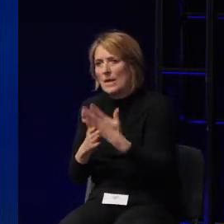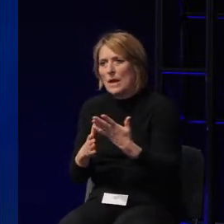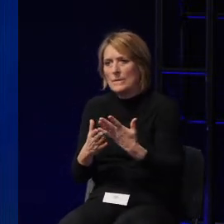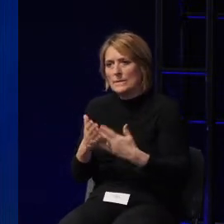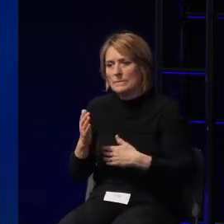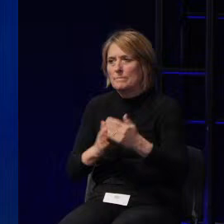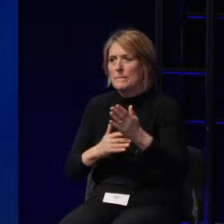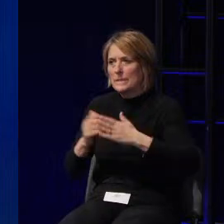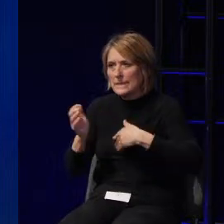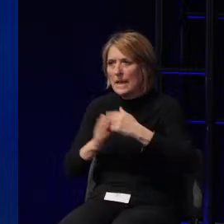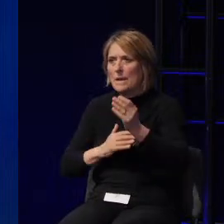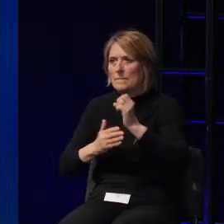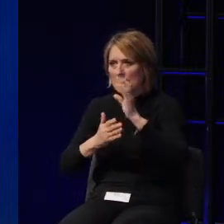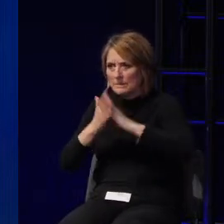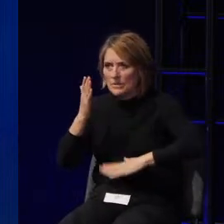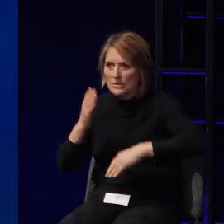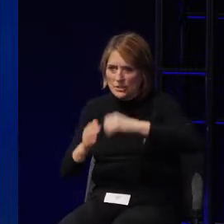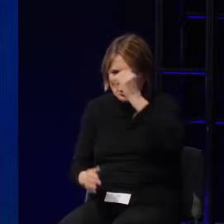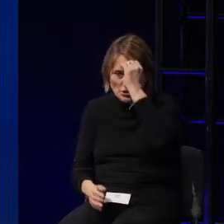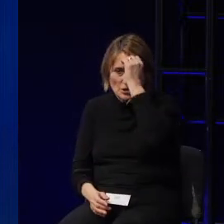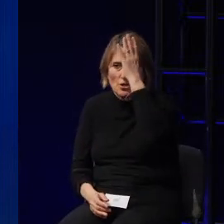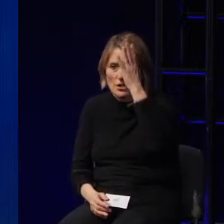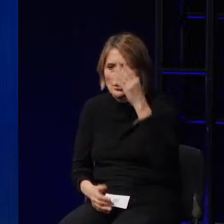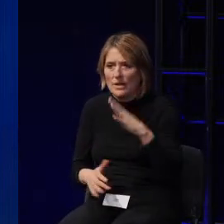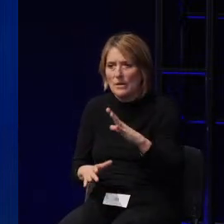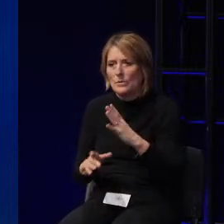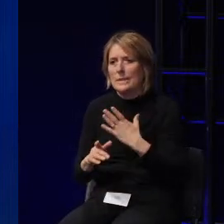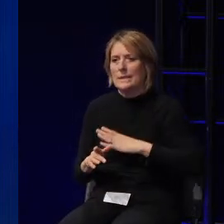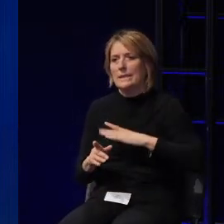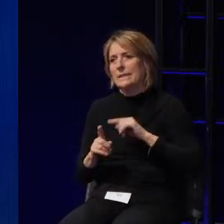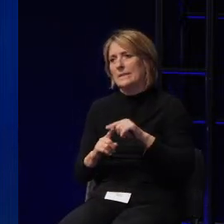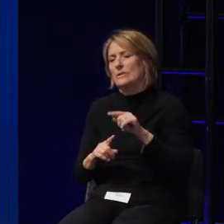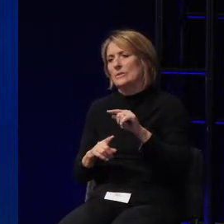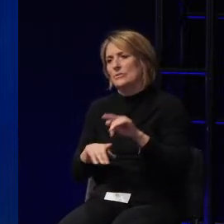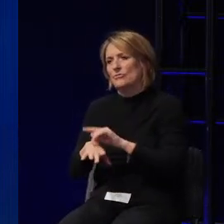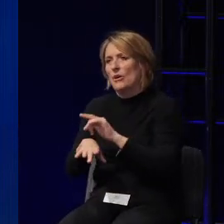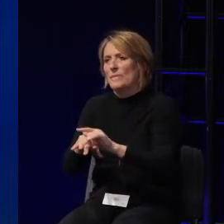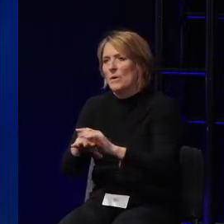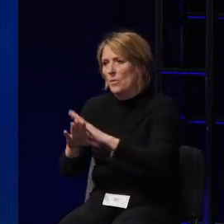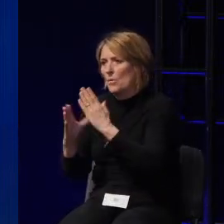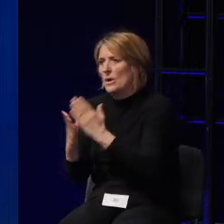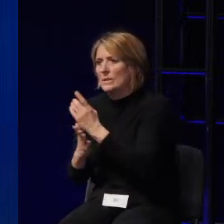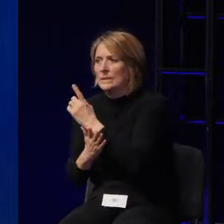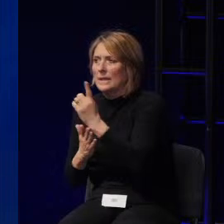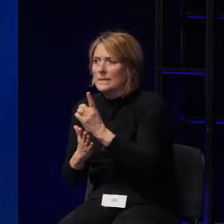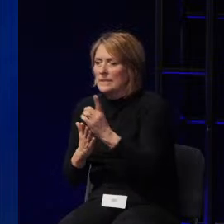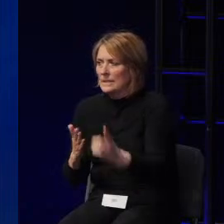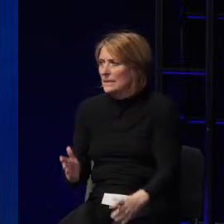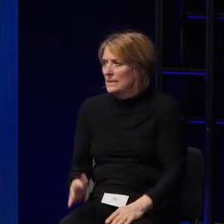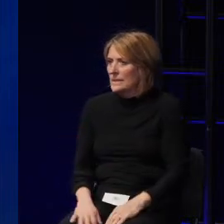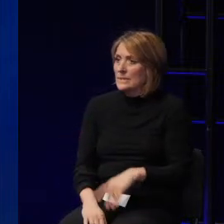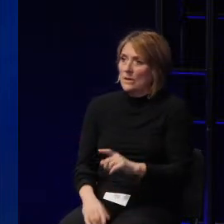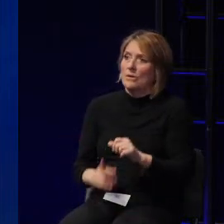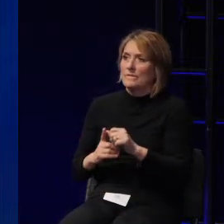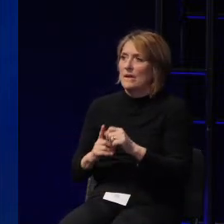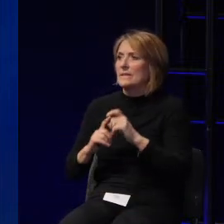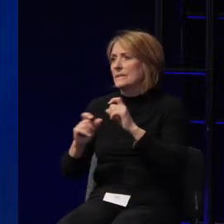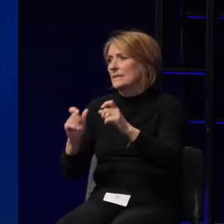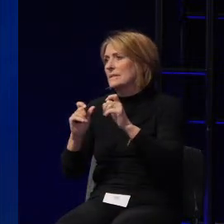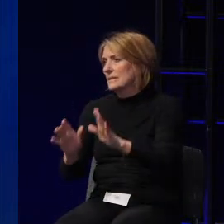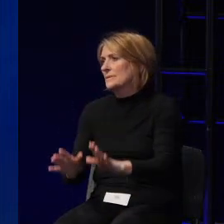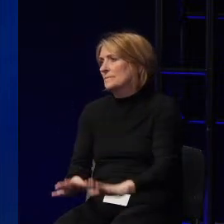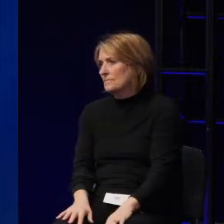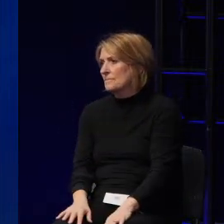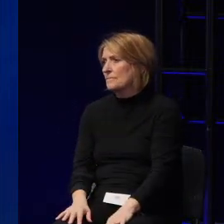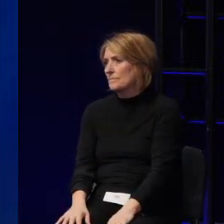of knowledge and experience that I would need in the drama world. But it did help. So the advice is just keep doing it.